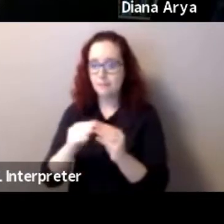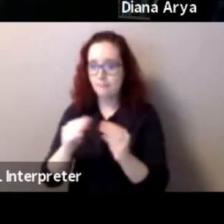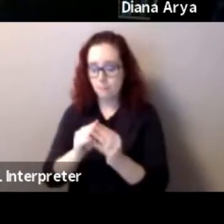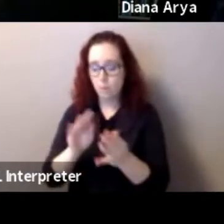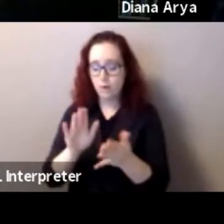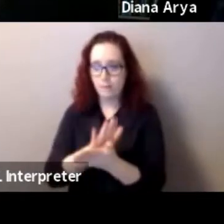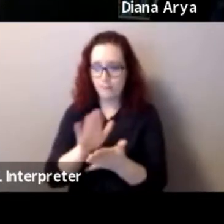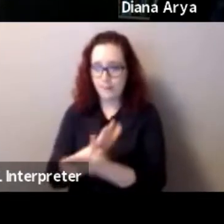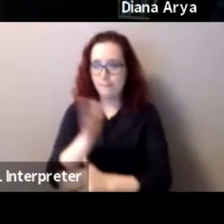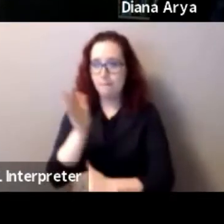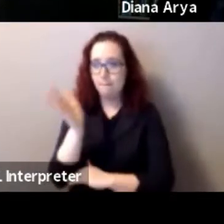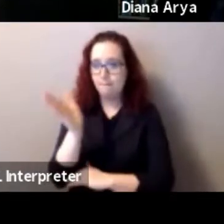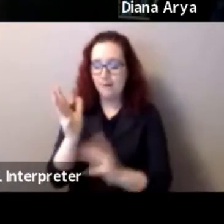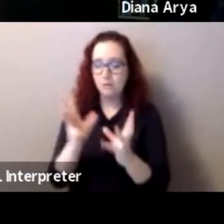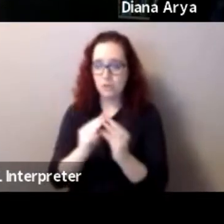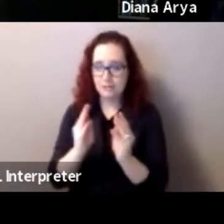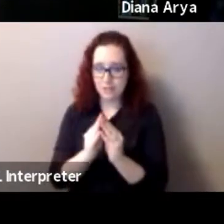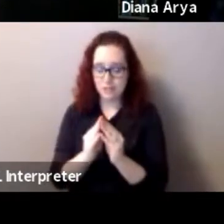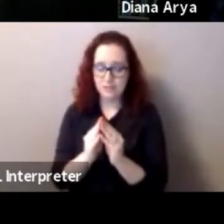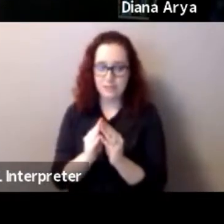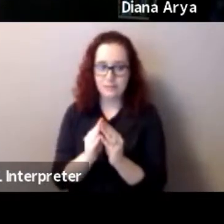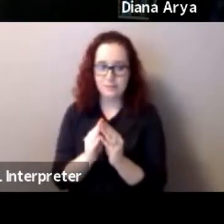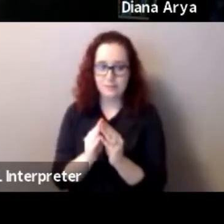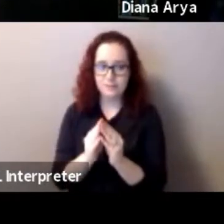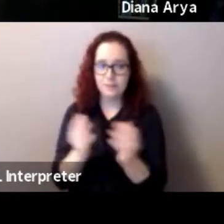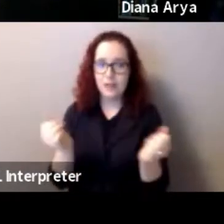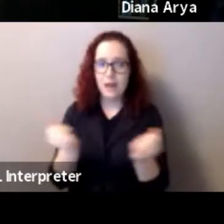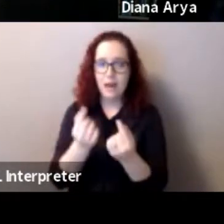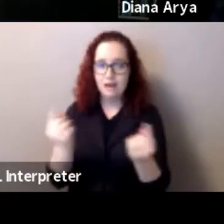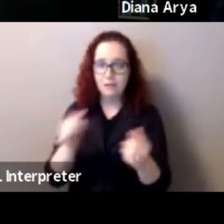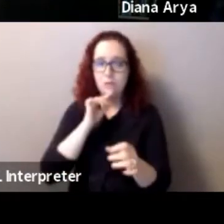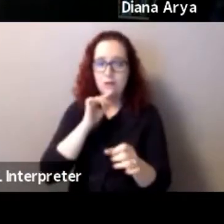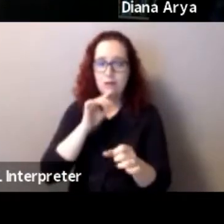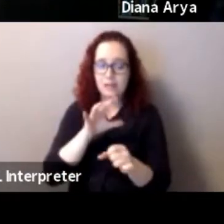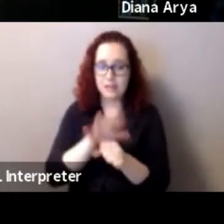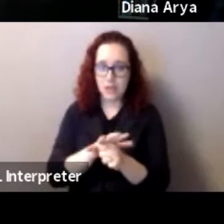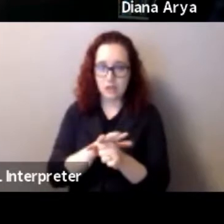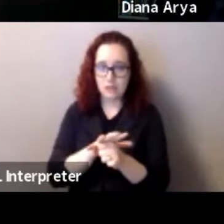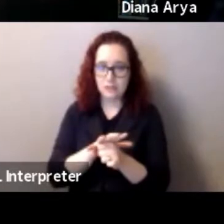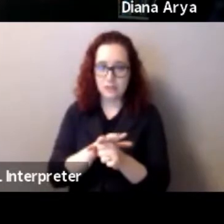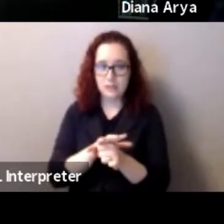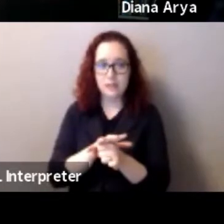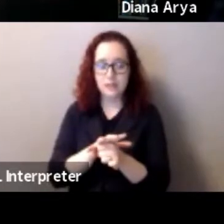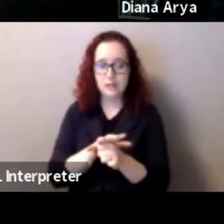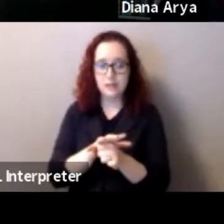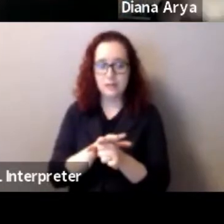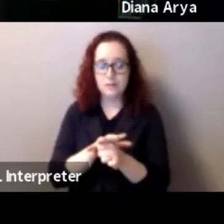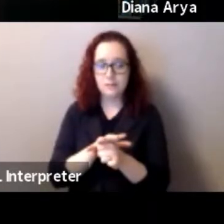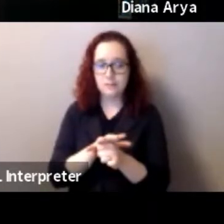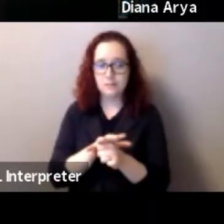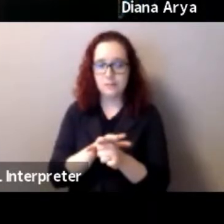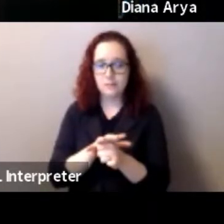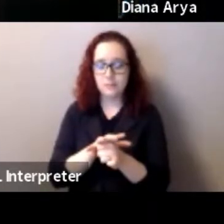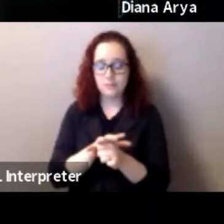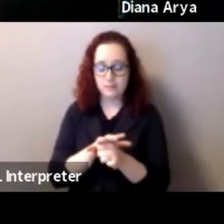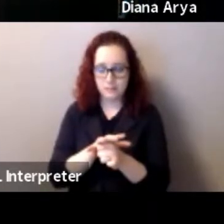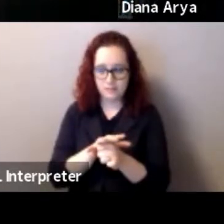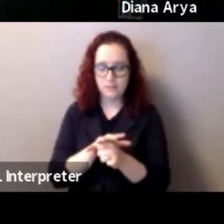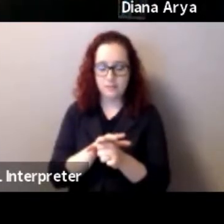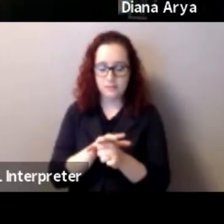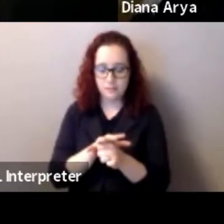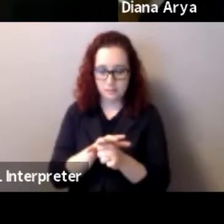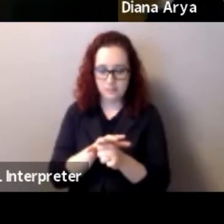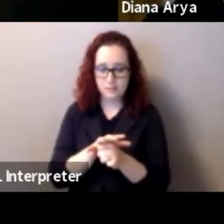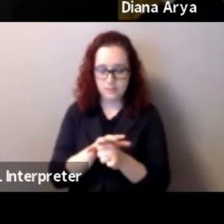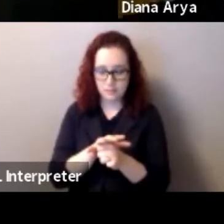and symposia than small SIGs. Everyone is guaranteed a floor based on their membership. So if you have a SIG of less than 100 members,